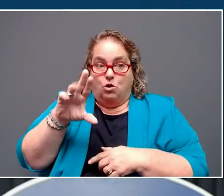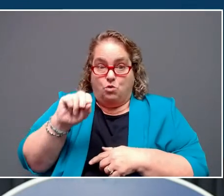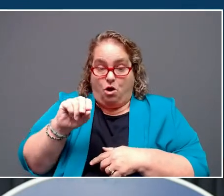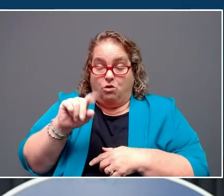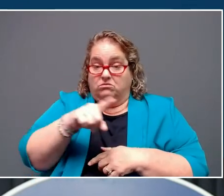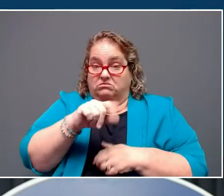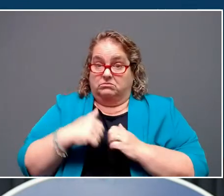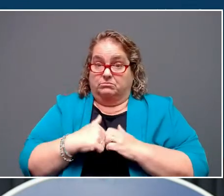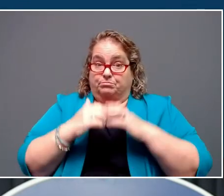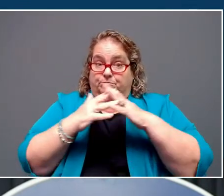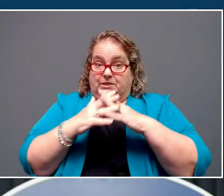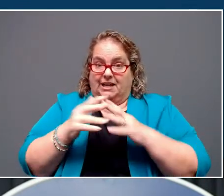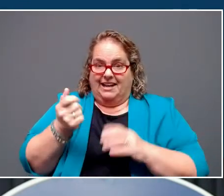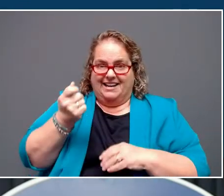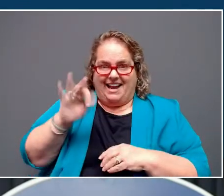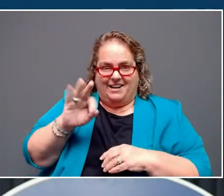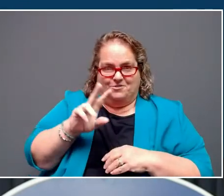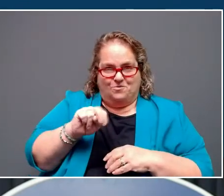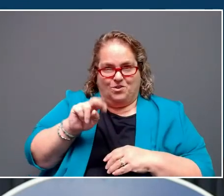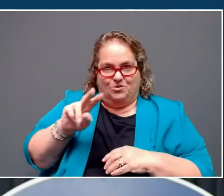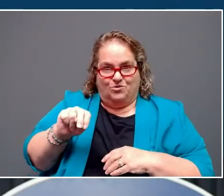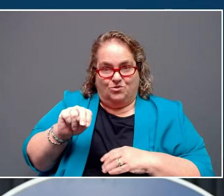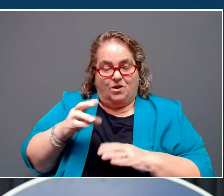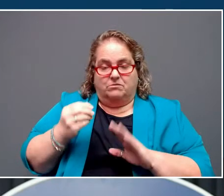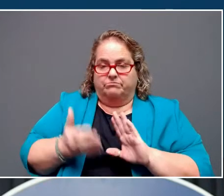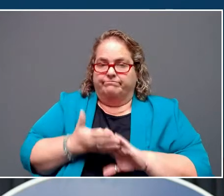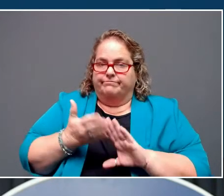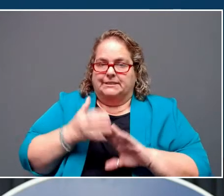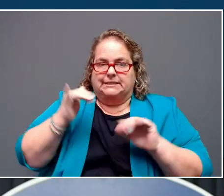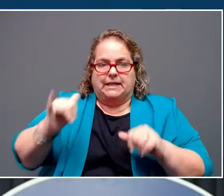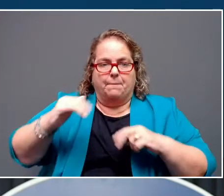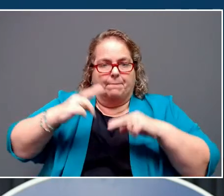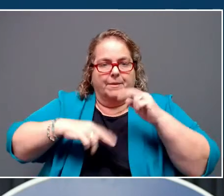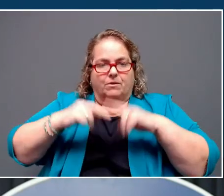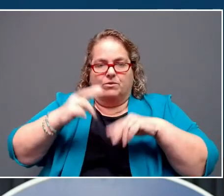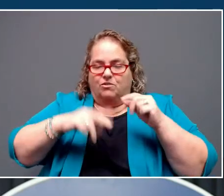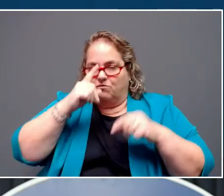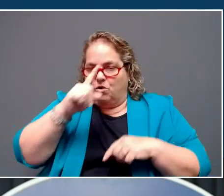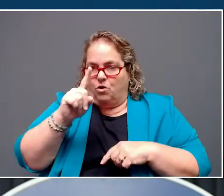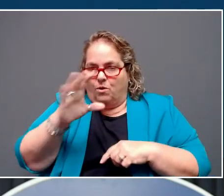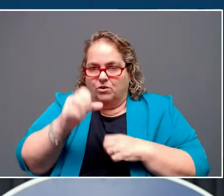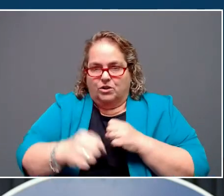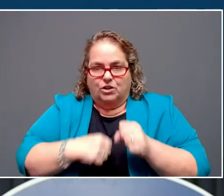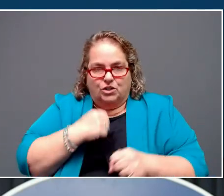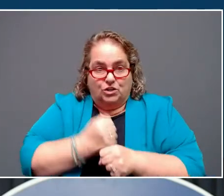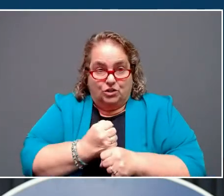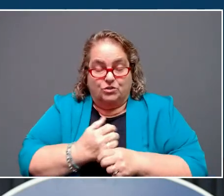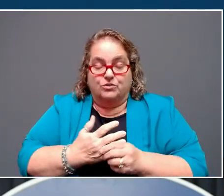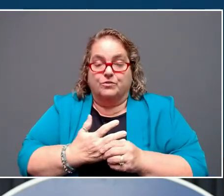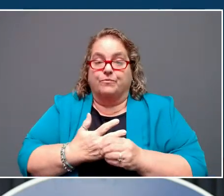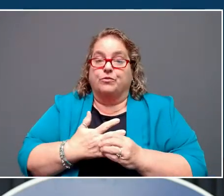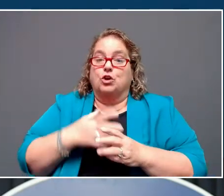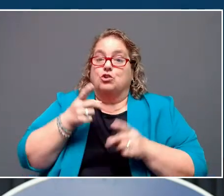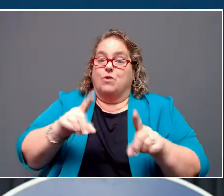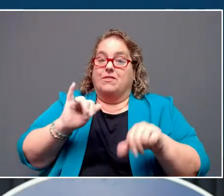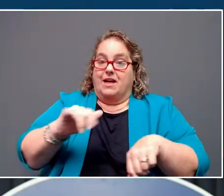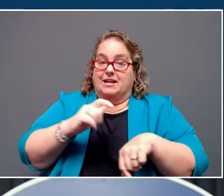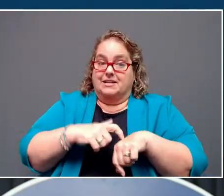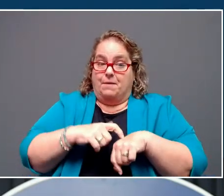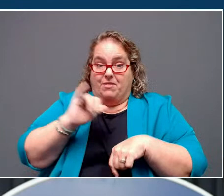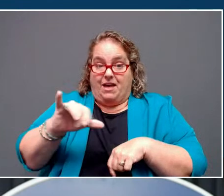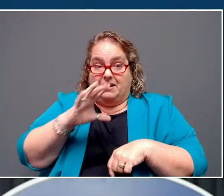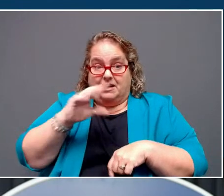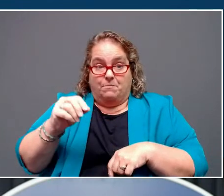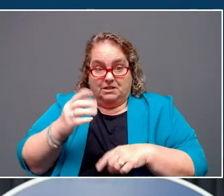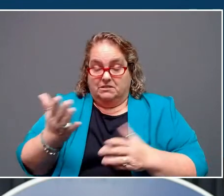1922 and had operated out of the same building for 100 years. And during that time, the company's delivered over 9 million products